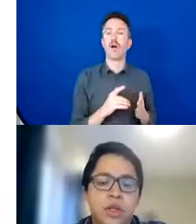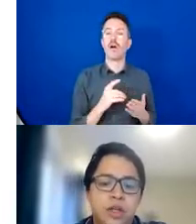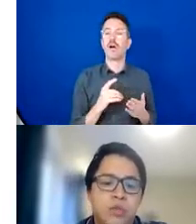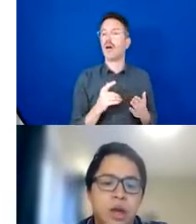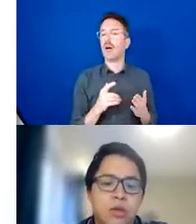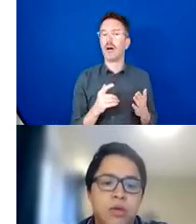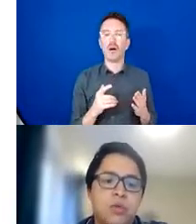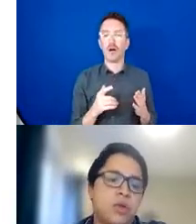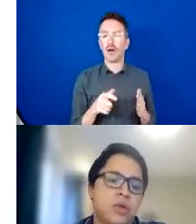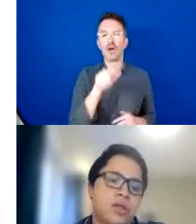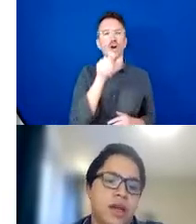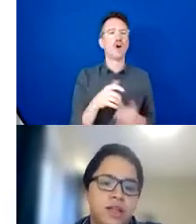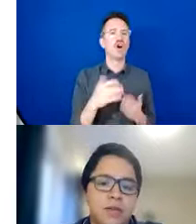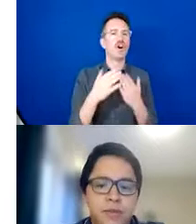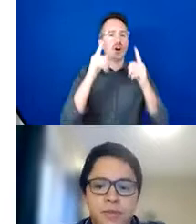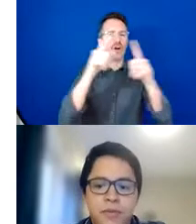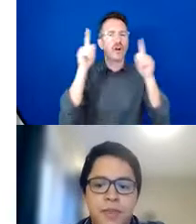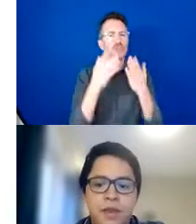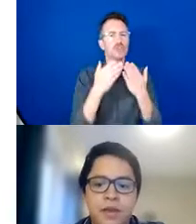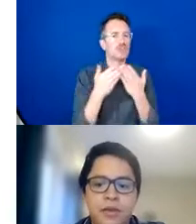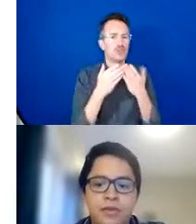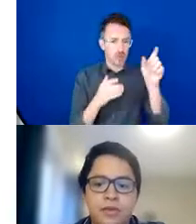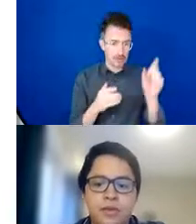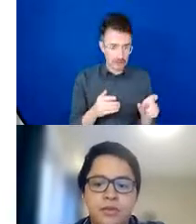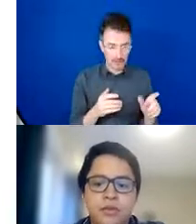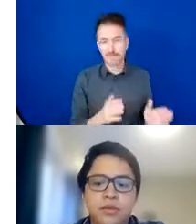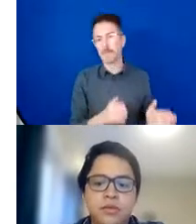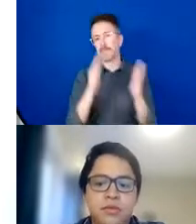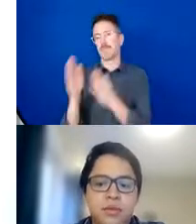among your selection panel, who would you select?